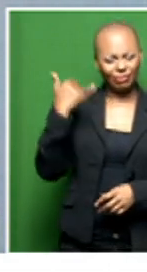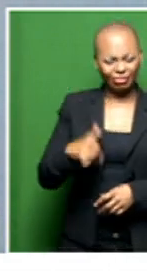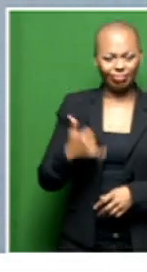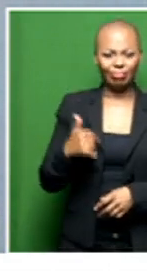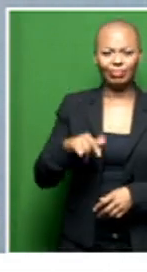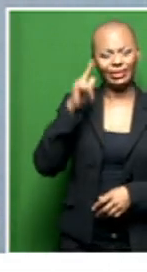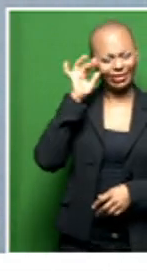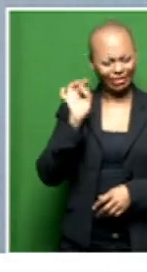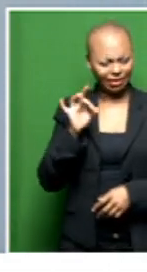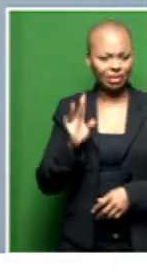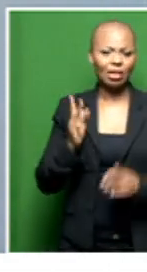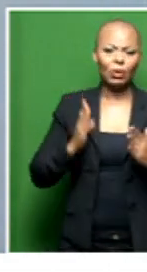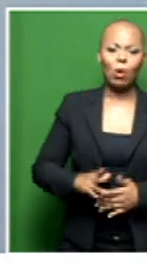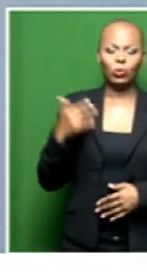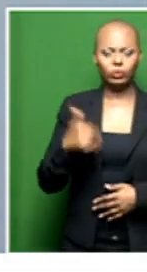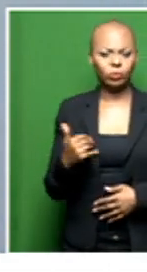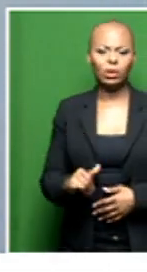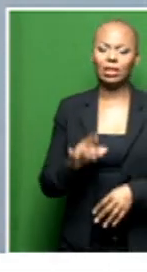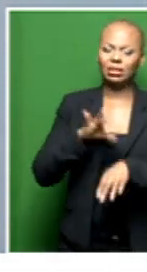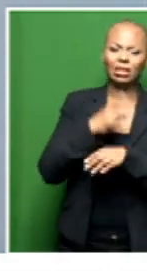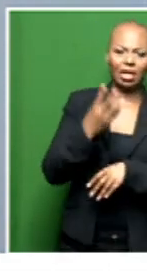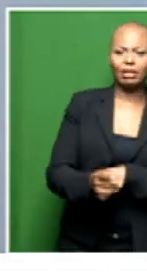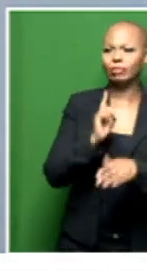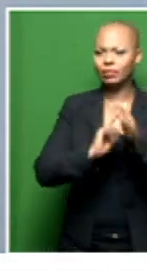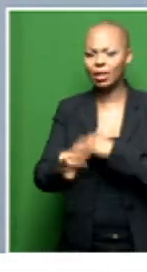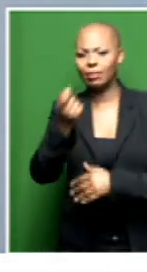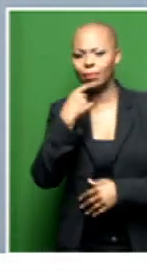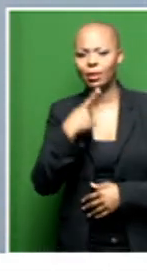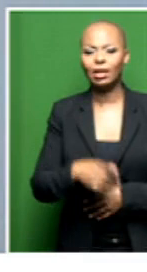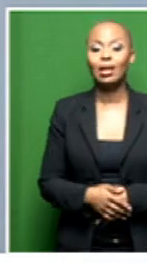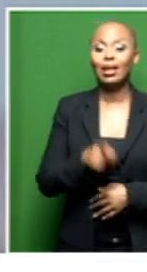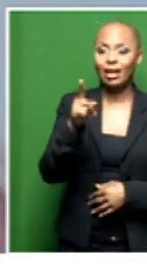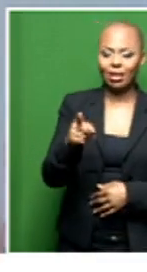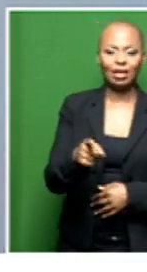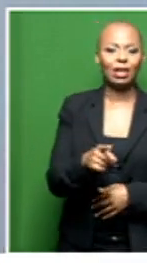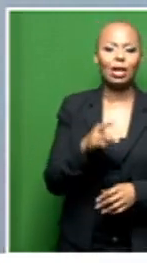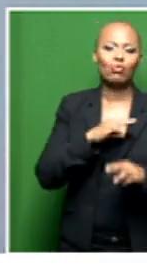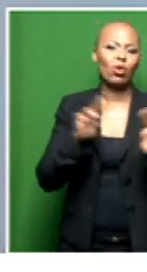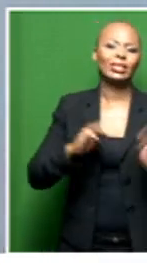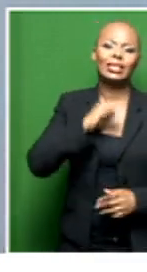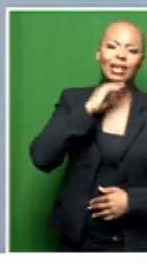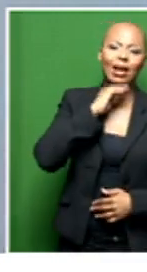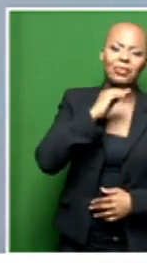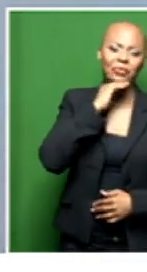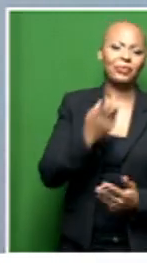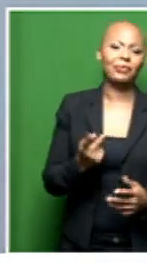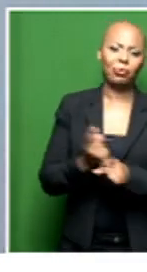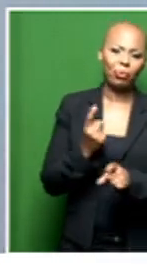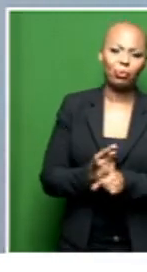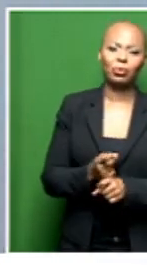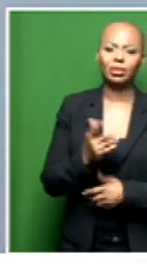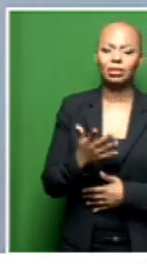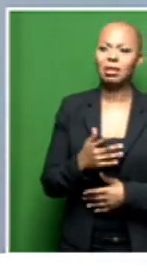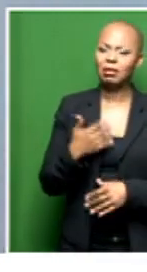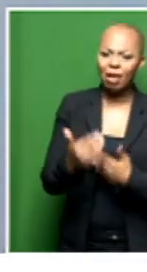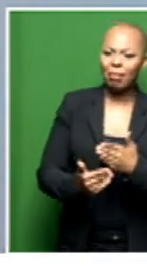becomes not enough, and I think that's true of any kind of pharmaceutical addiction. You start on a low quantity and you build